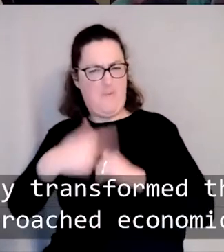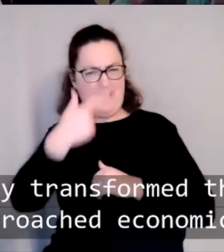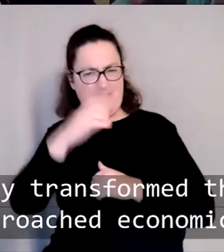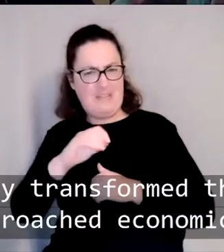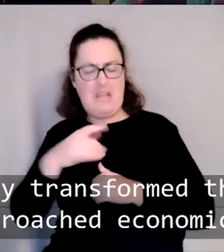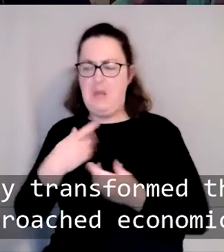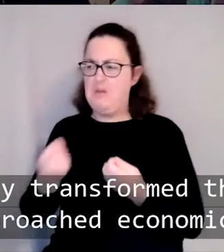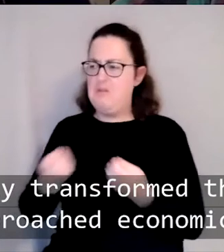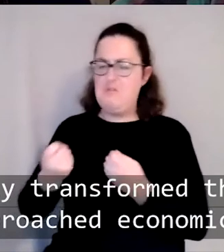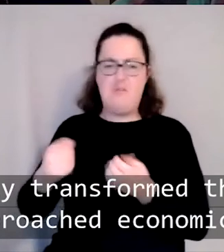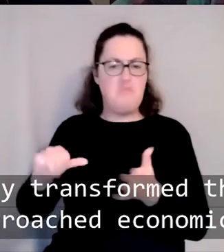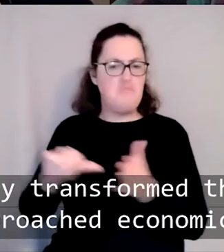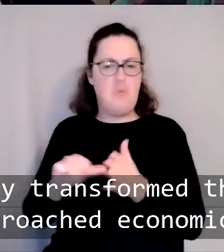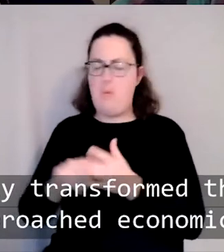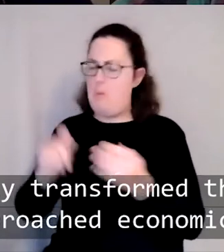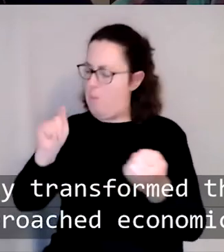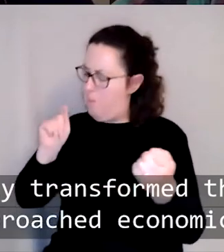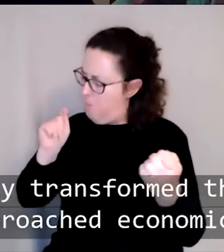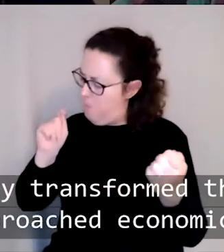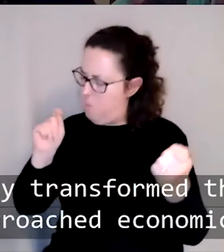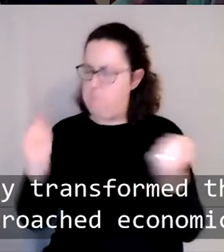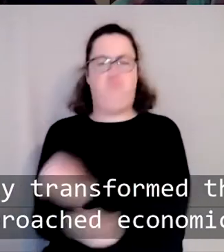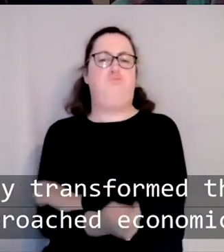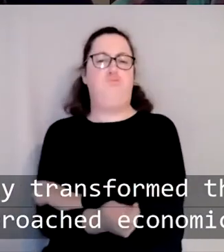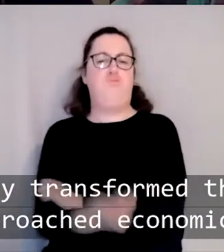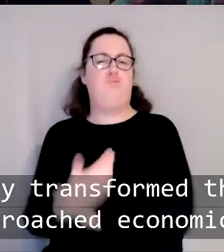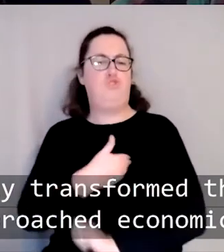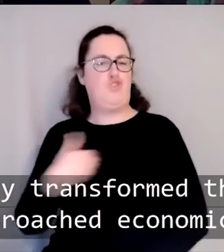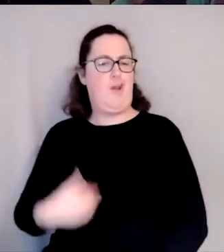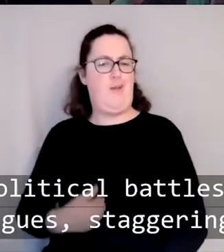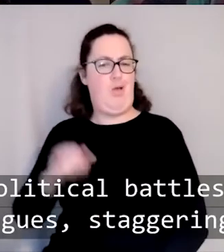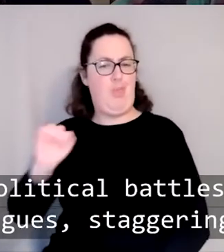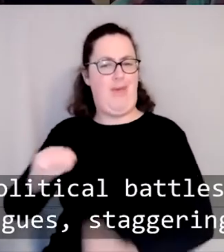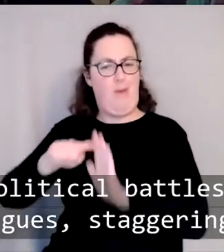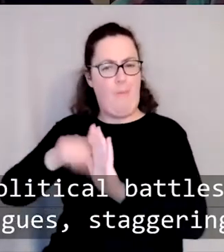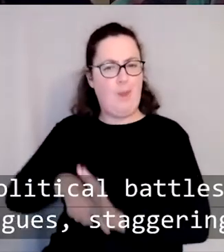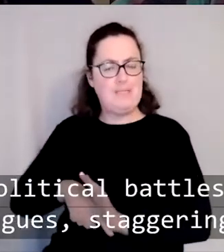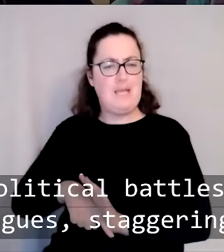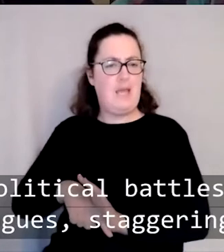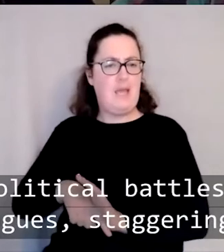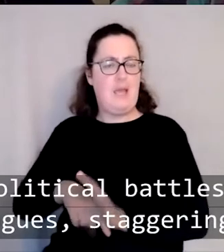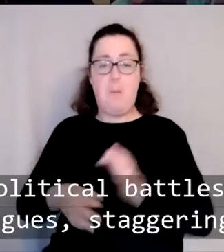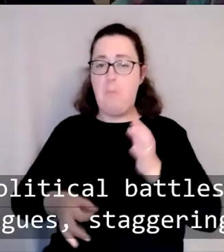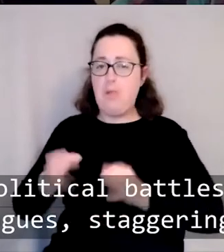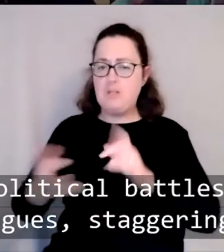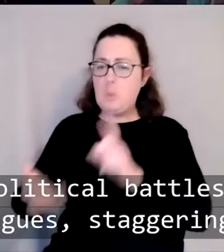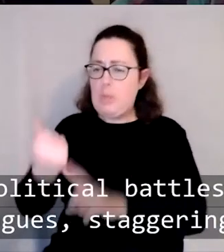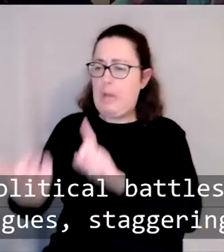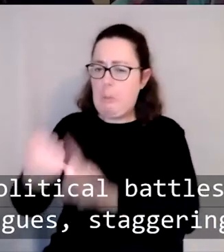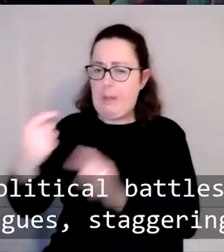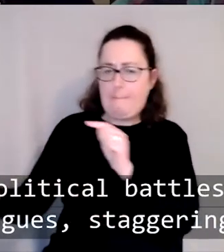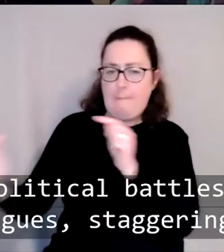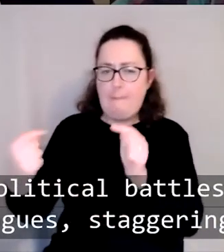then totally transformed the way that China approached economic policy, won political battles with his